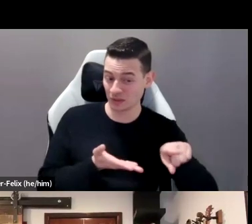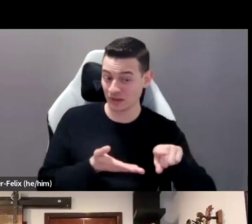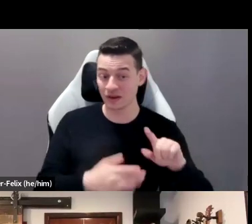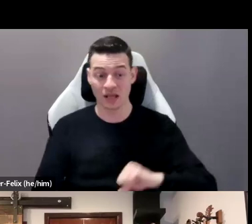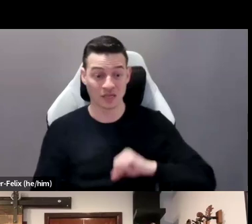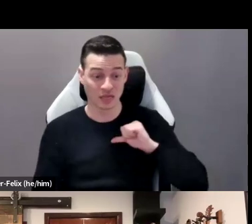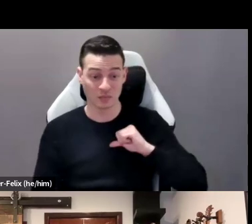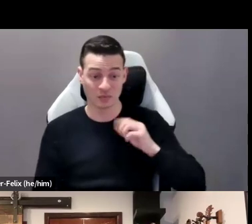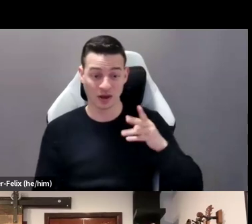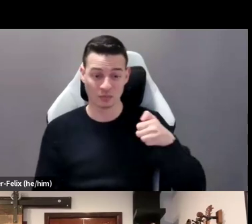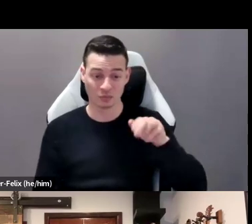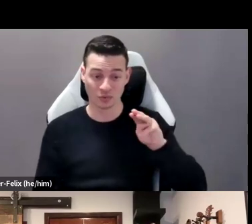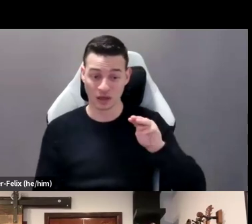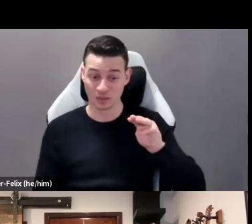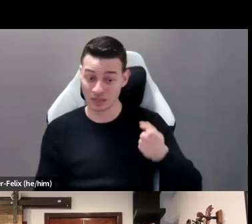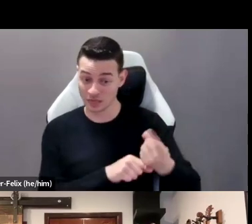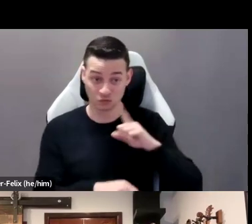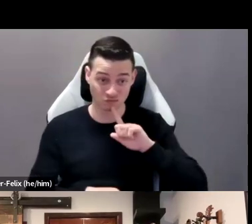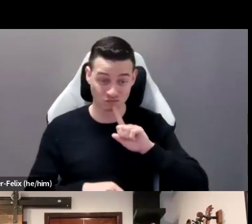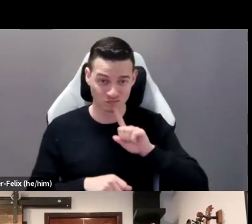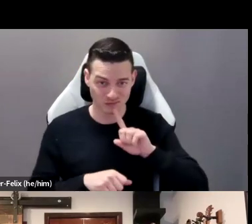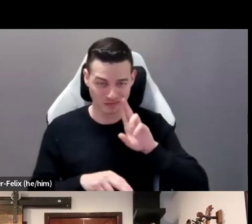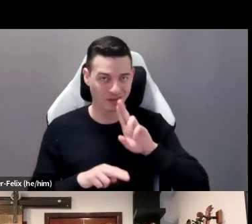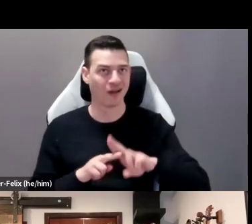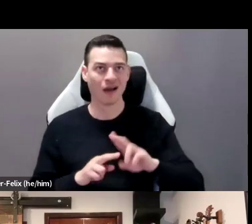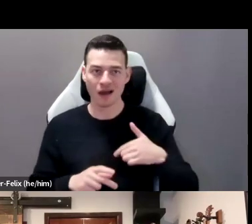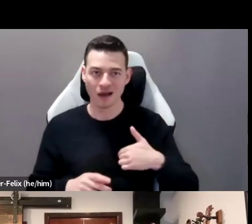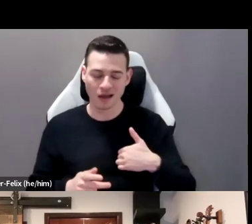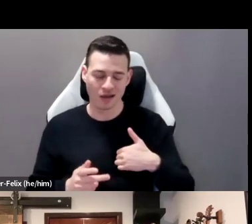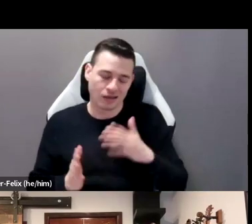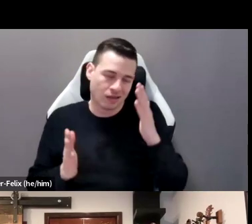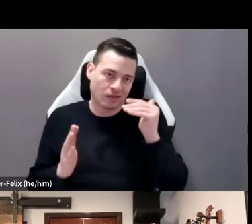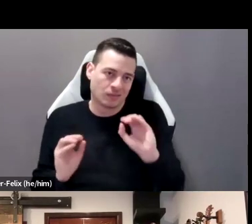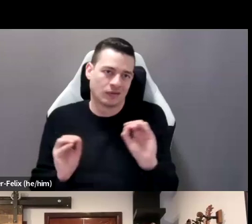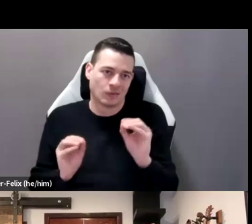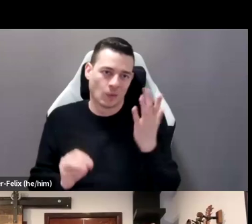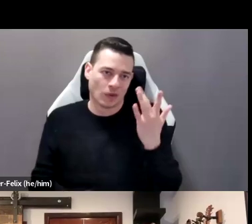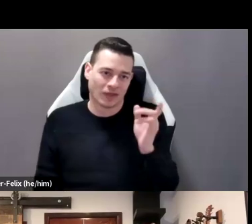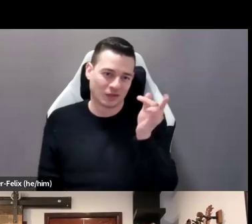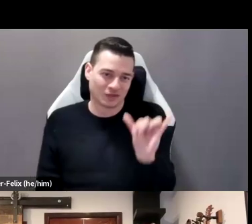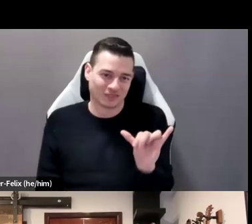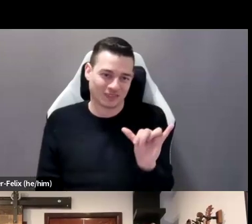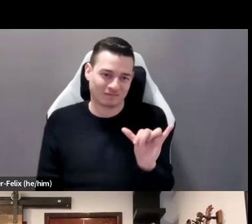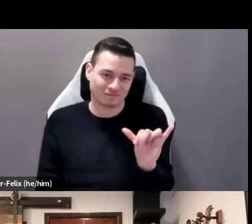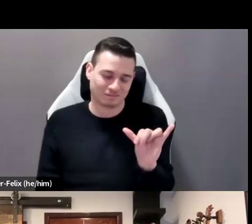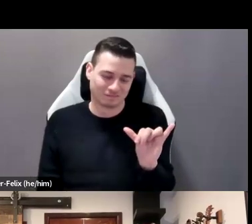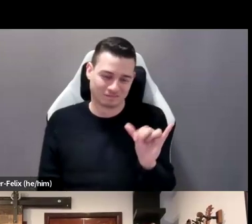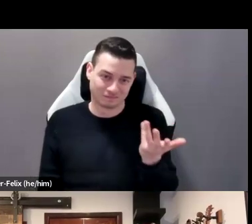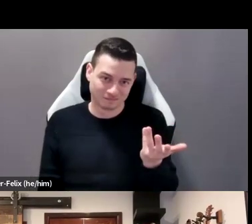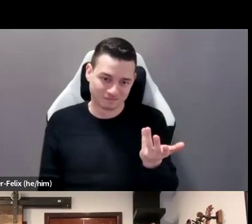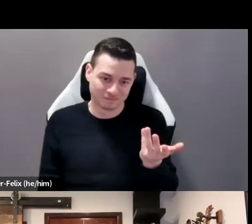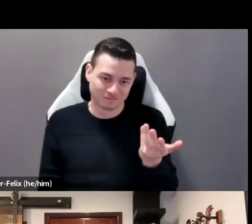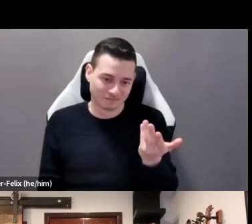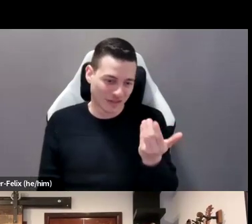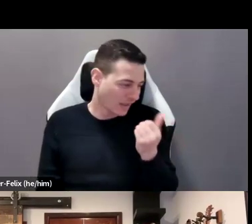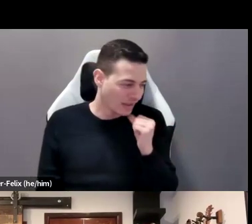really, really fun. And I wasn't expecting much because it's CUNY. So I was like, I didn't